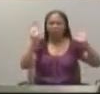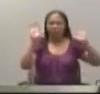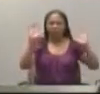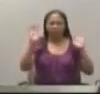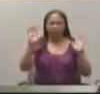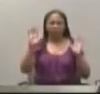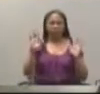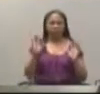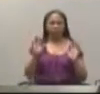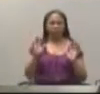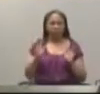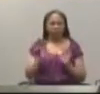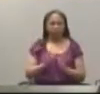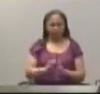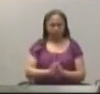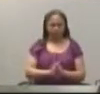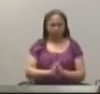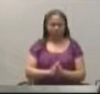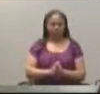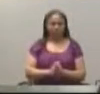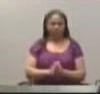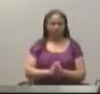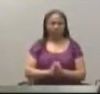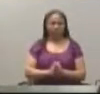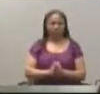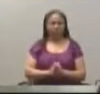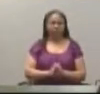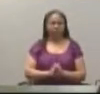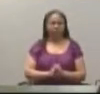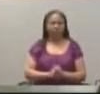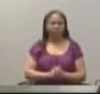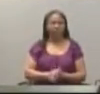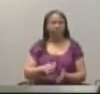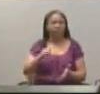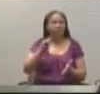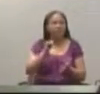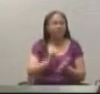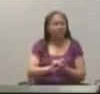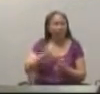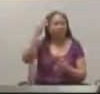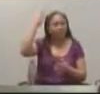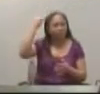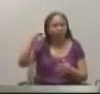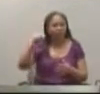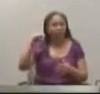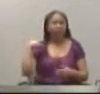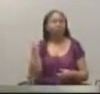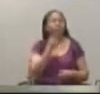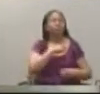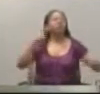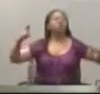A God that can relate. This is why we rejoice.